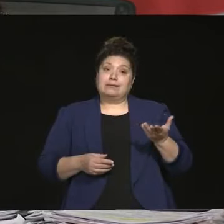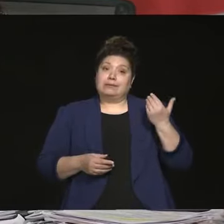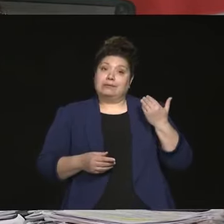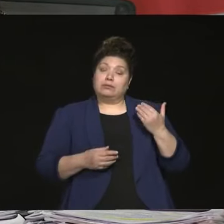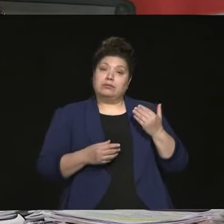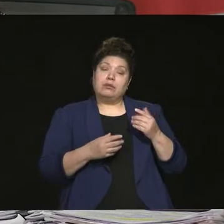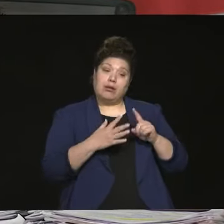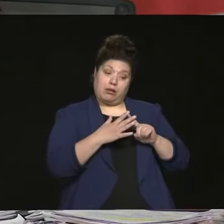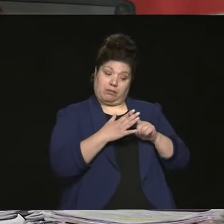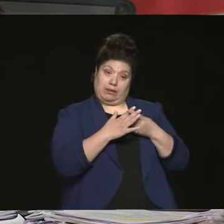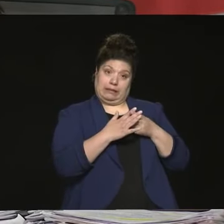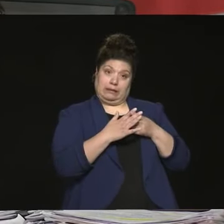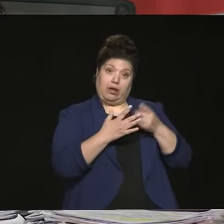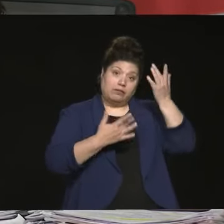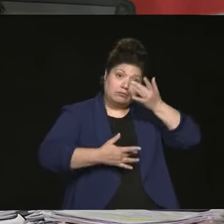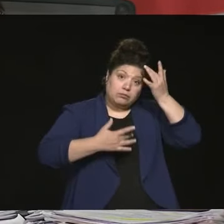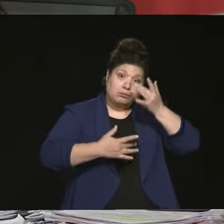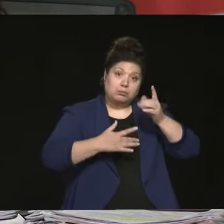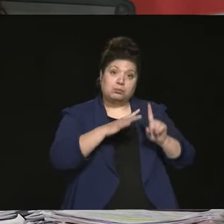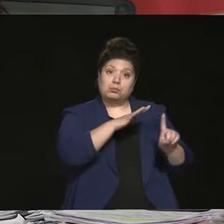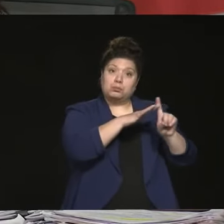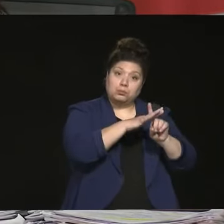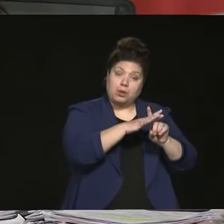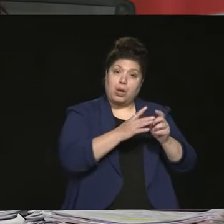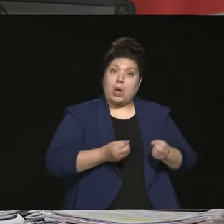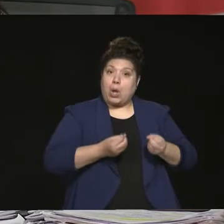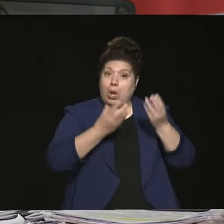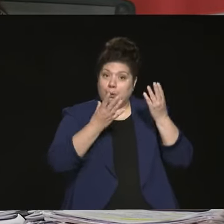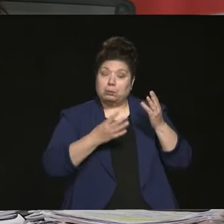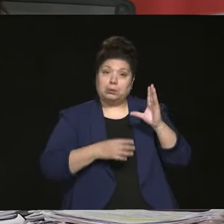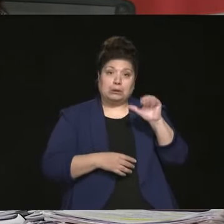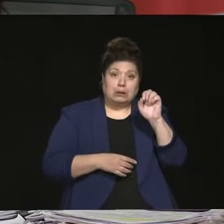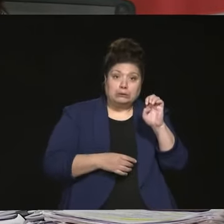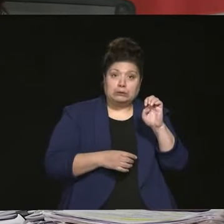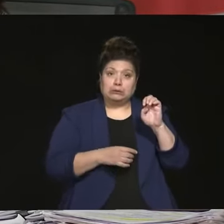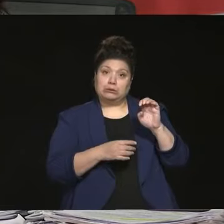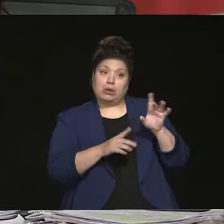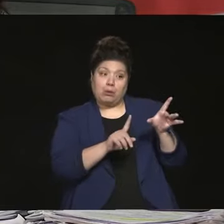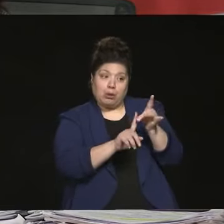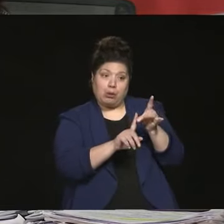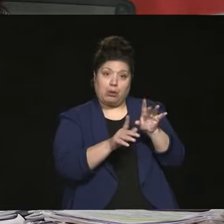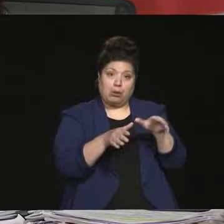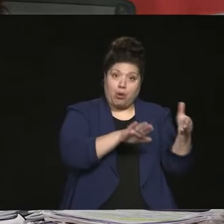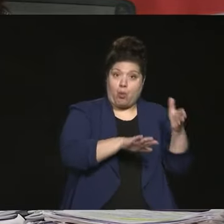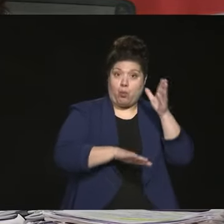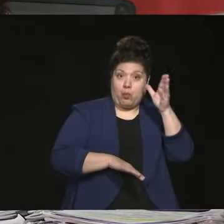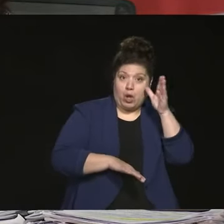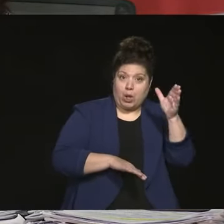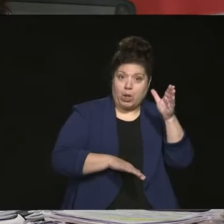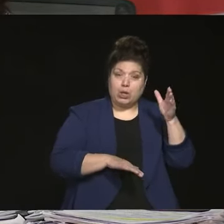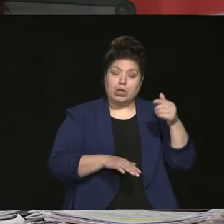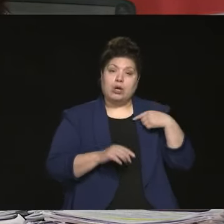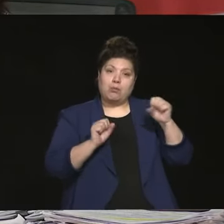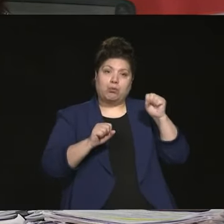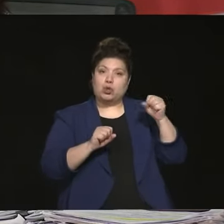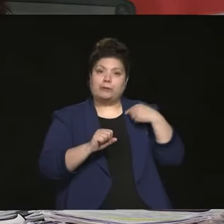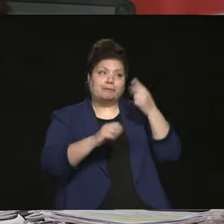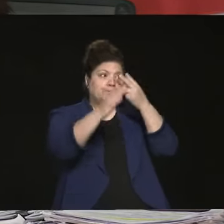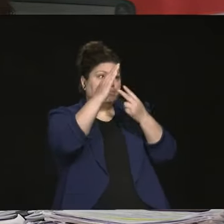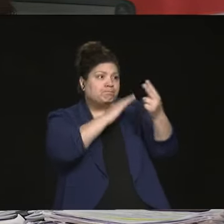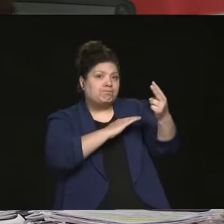case fatality will be underestimated. And this is a phenomenon of both the time it takes for someone